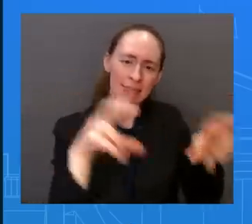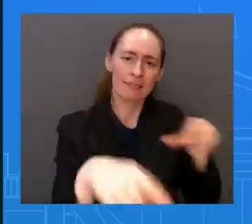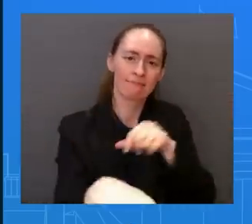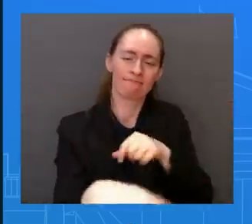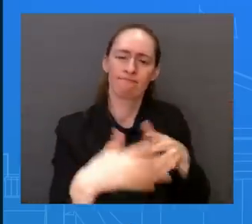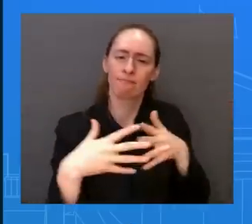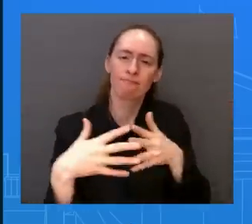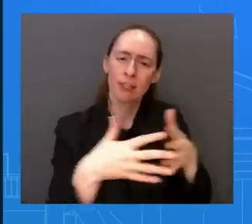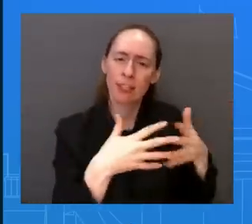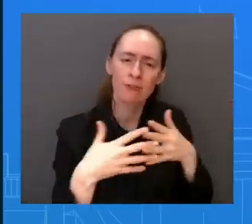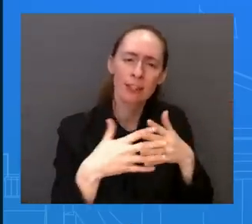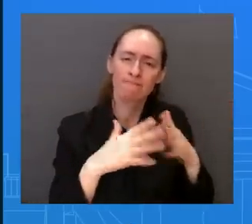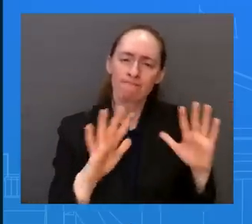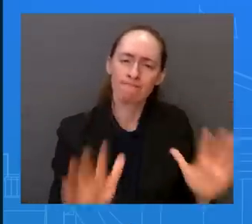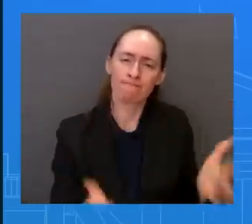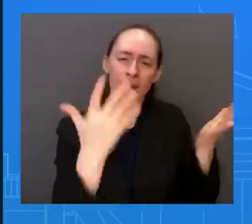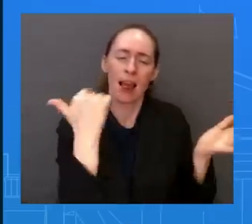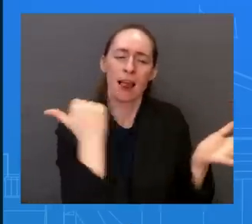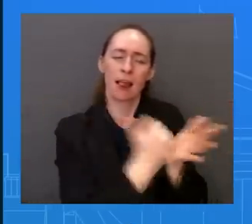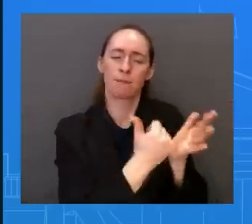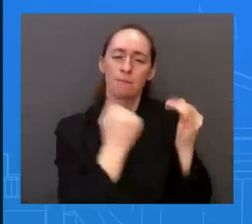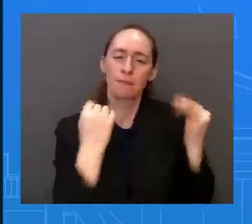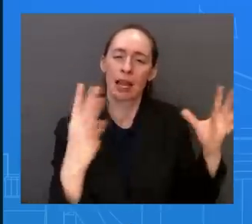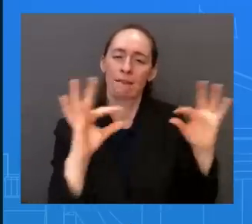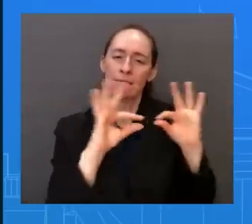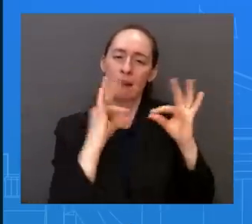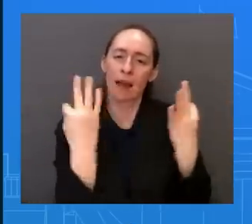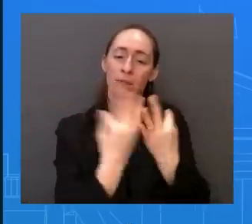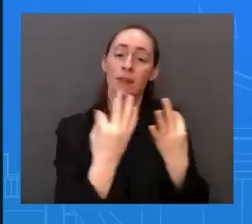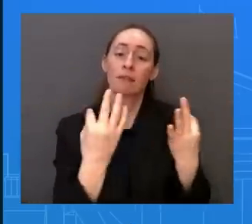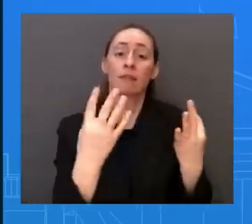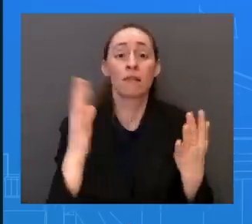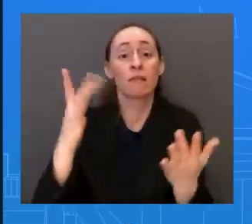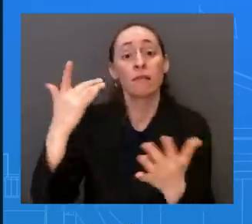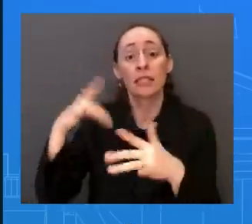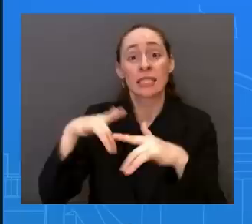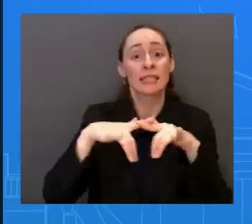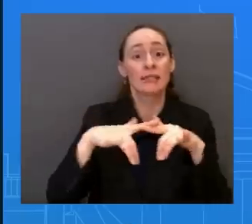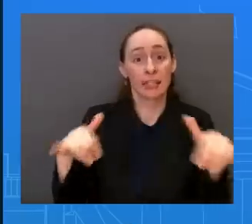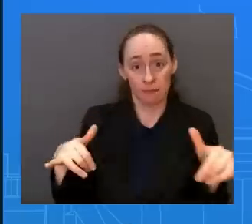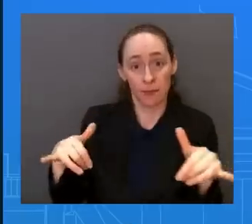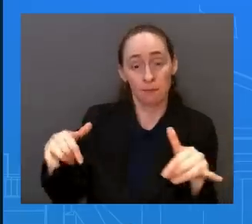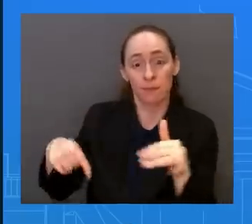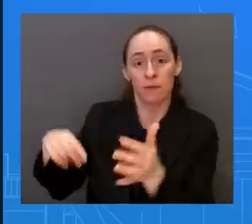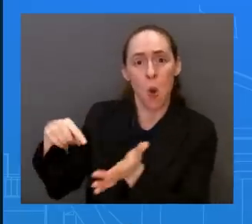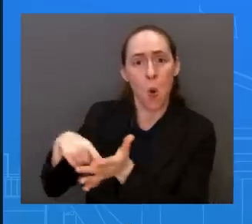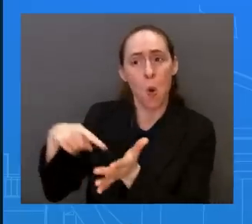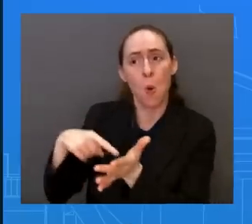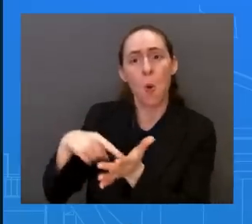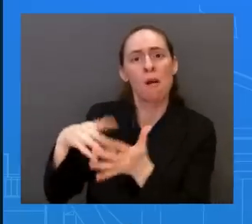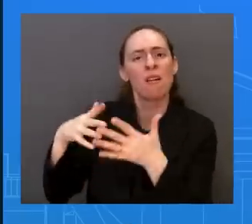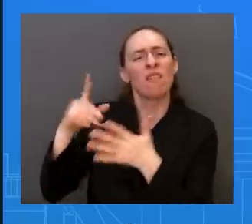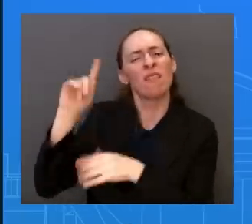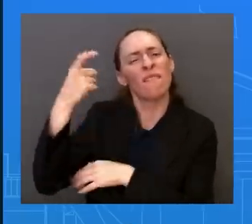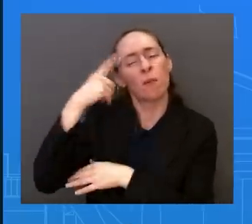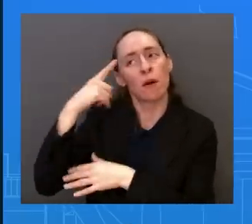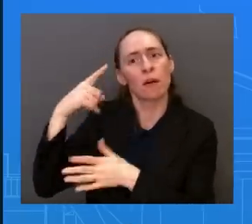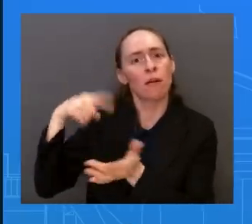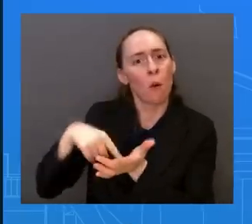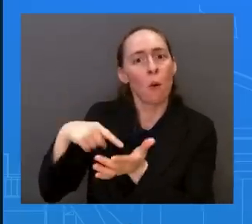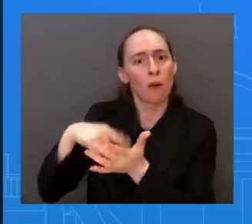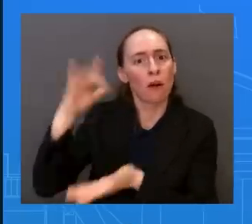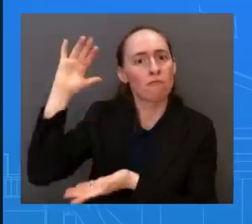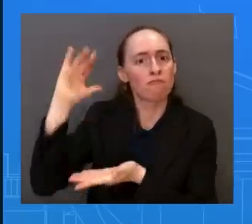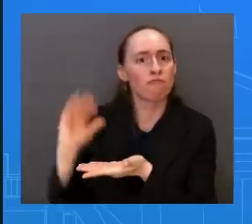time. Last thing, which is something that is familiar to you all because he's been saying it since he was a candidate and as soon as he came